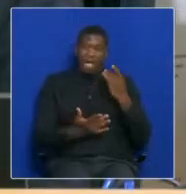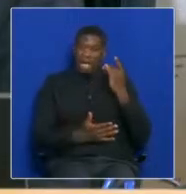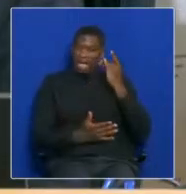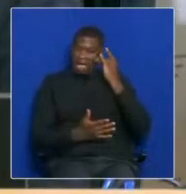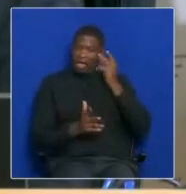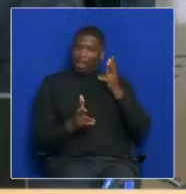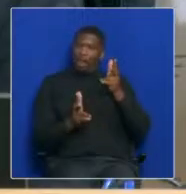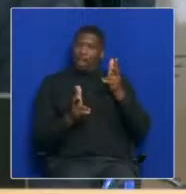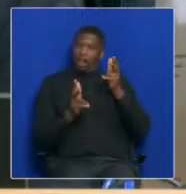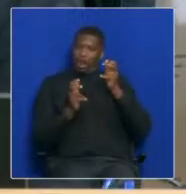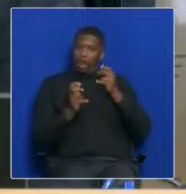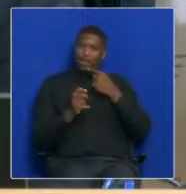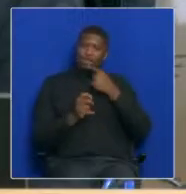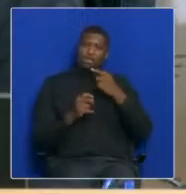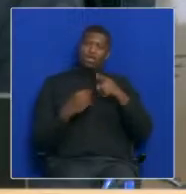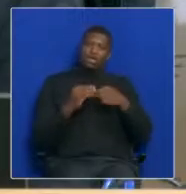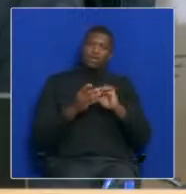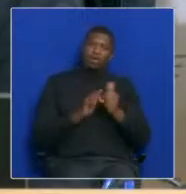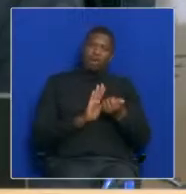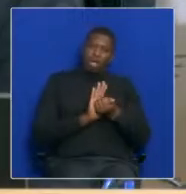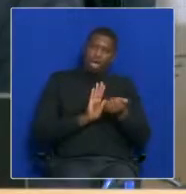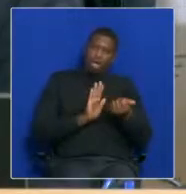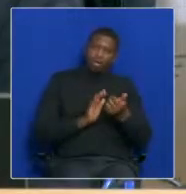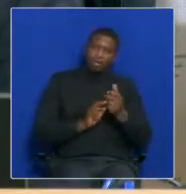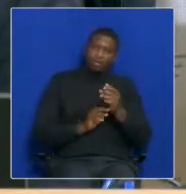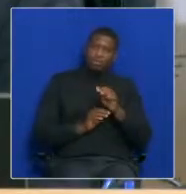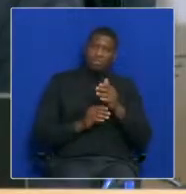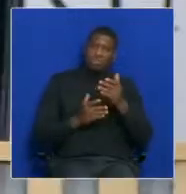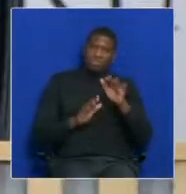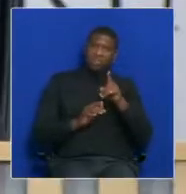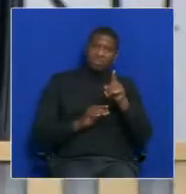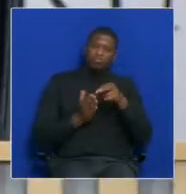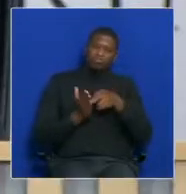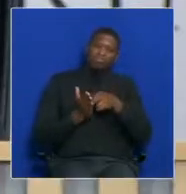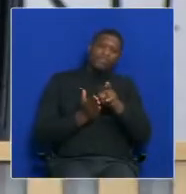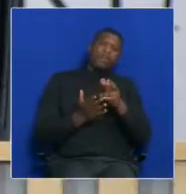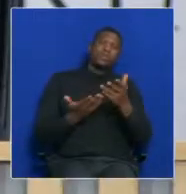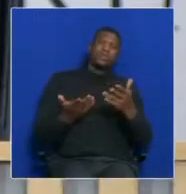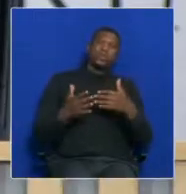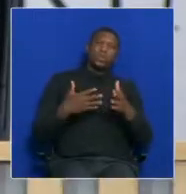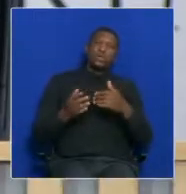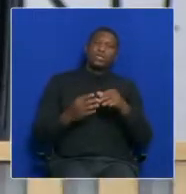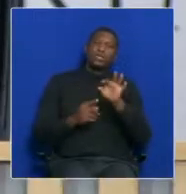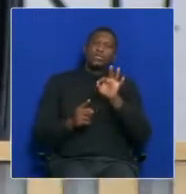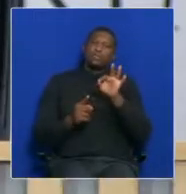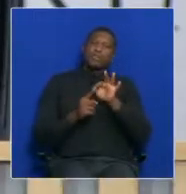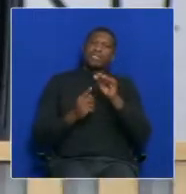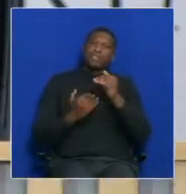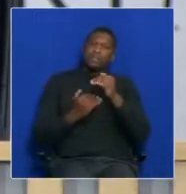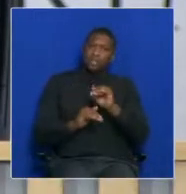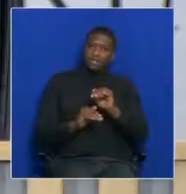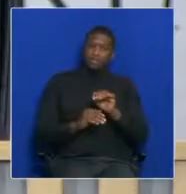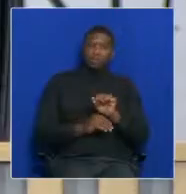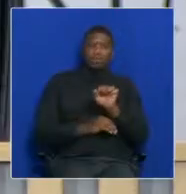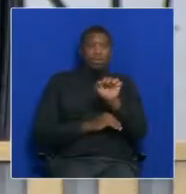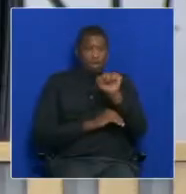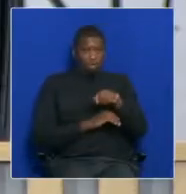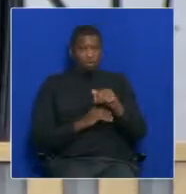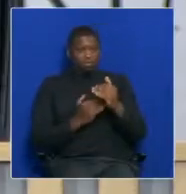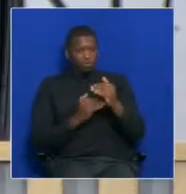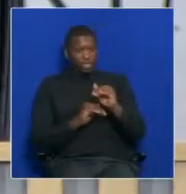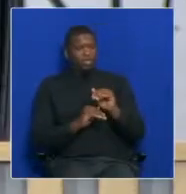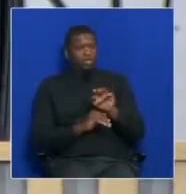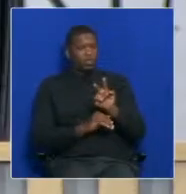the Act. Did you refer to a specific section? Yes, it's section 28.1, I think. 20. Yes.